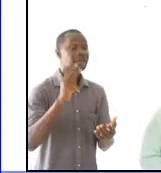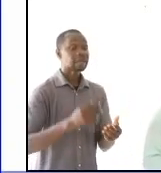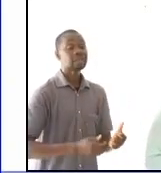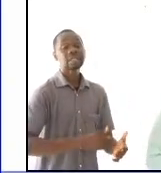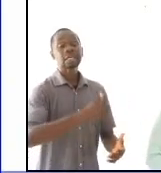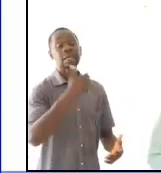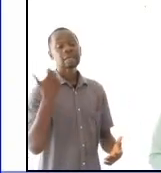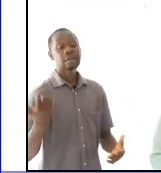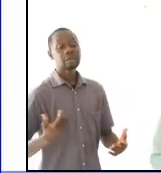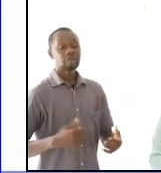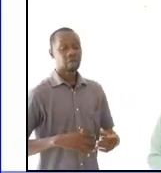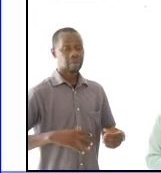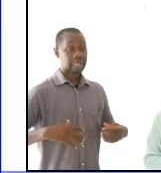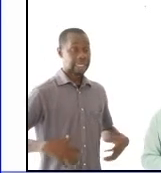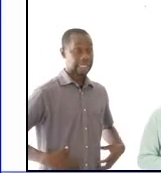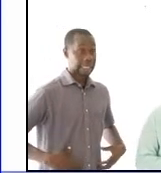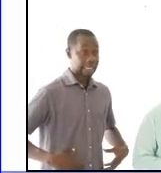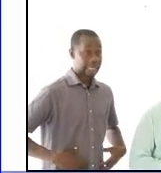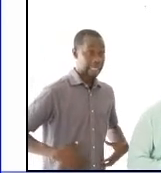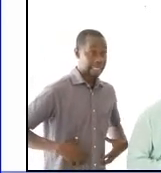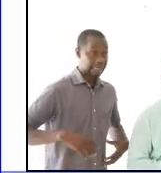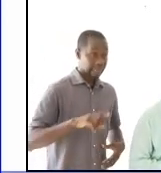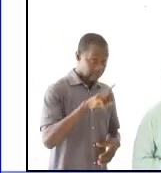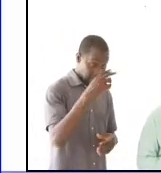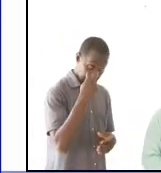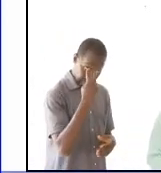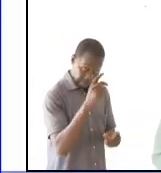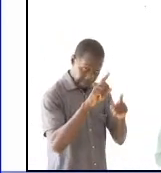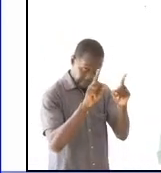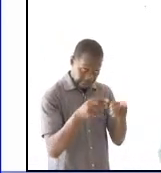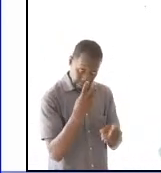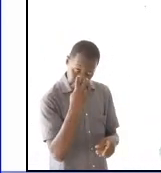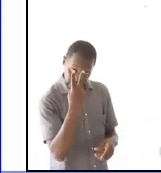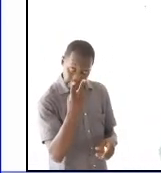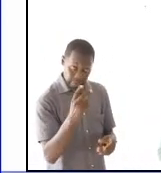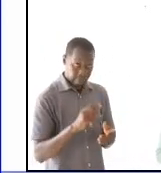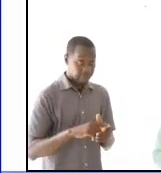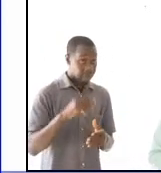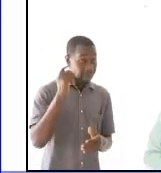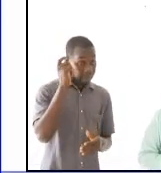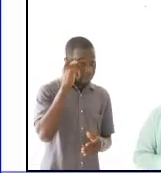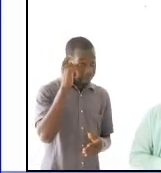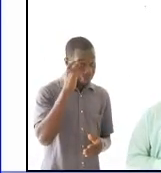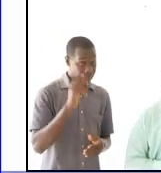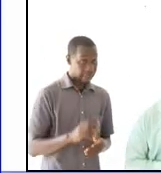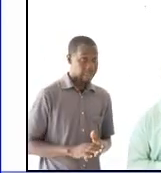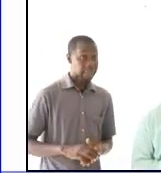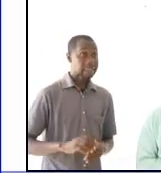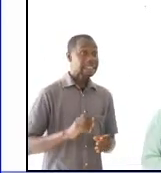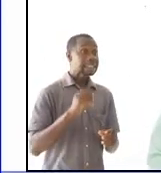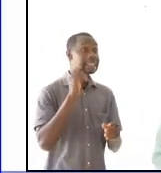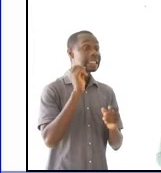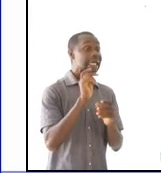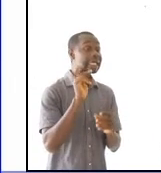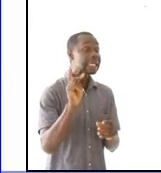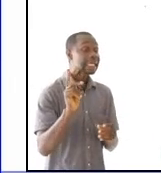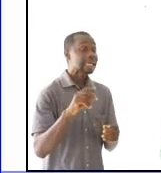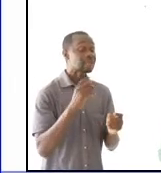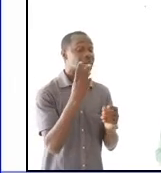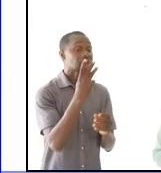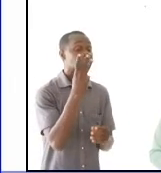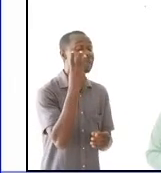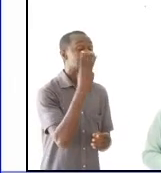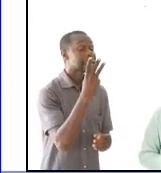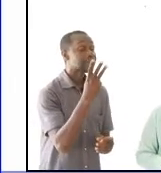from the kidney. Hope you remember this diagram. We looked at it before. Remember, we said the kidney is made up of 3 parts.